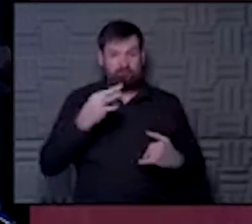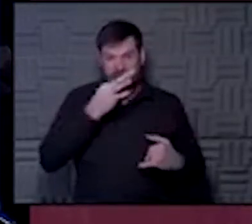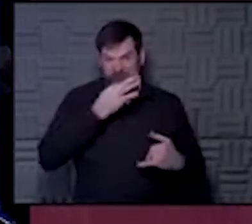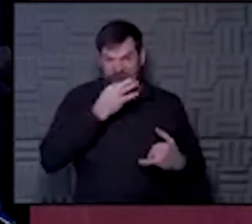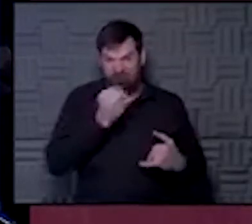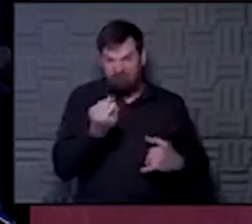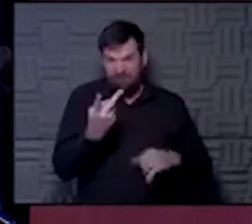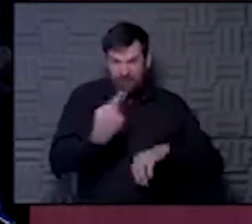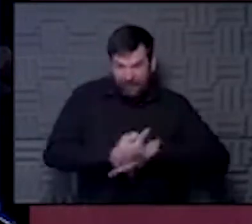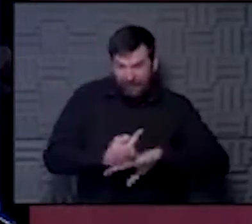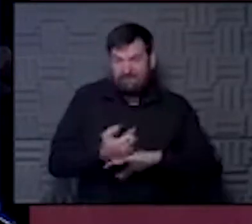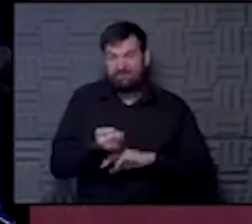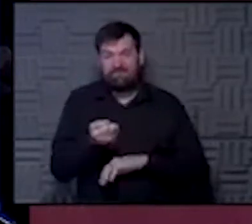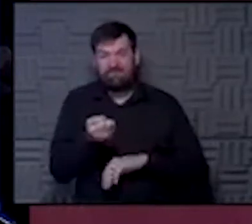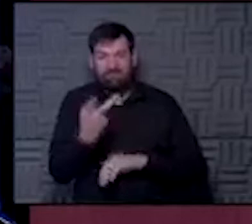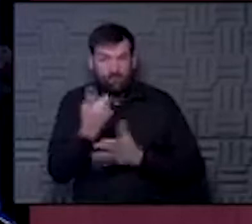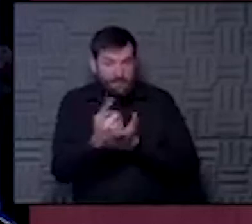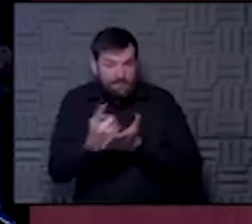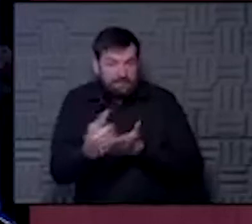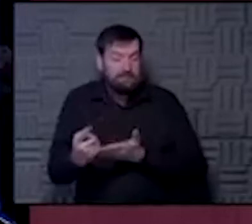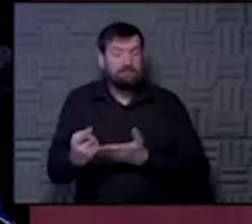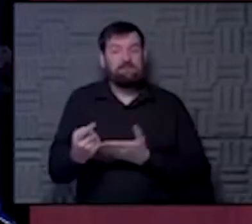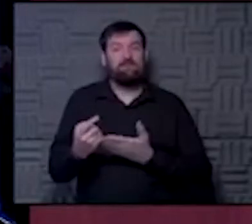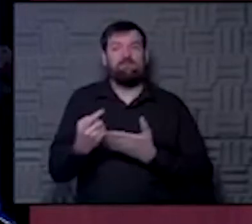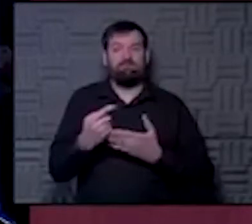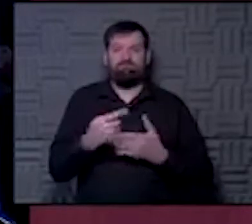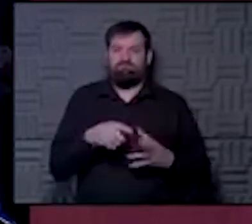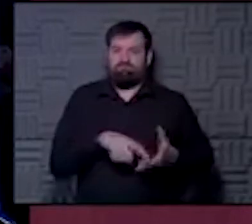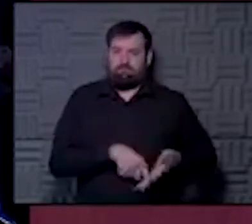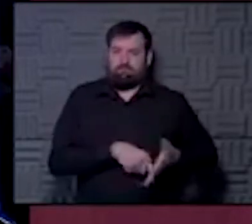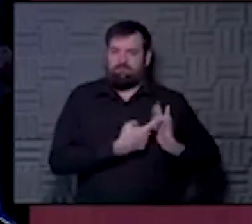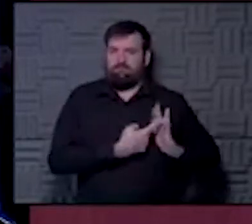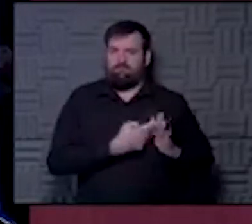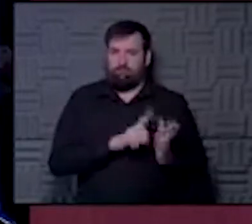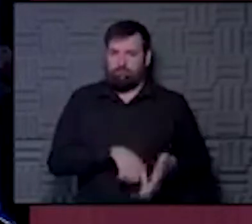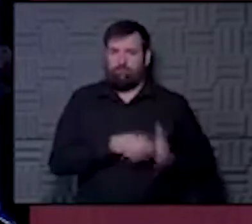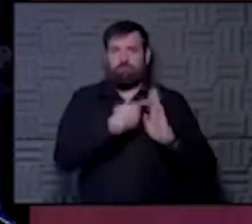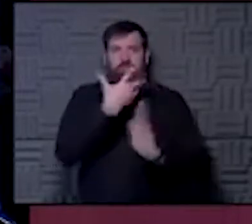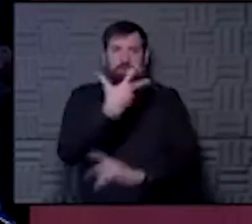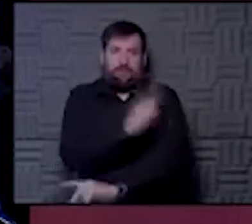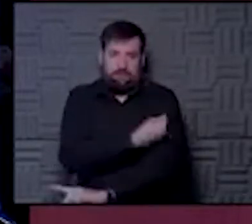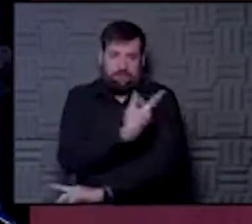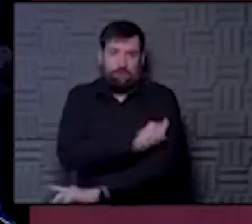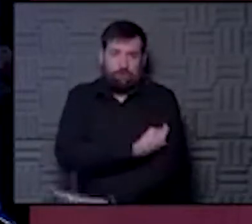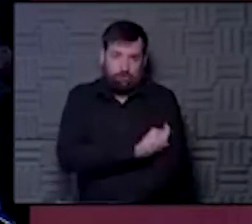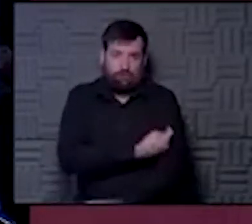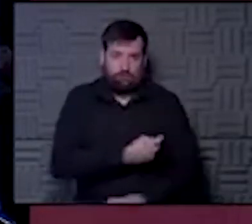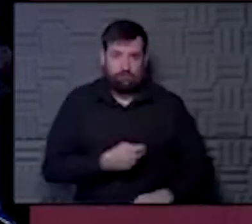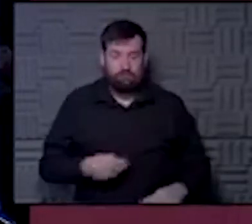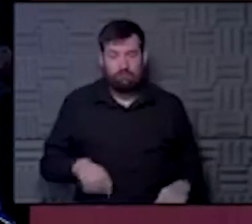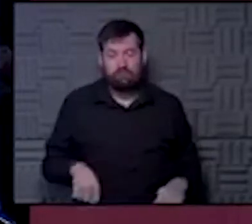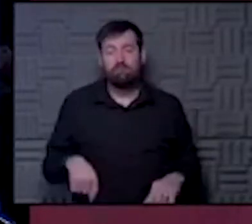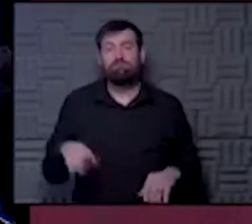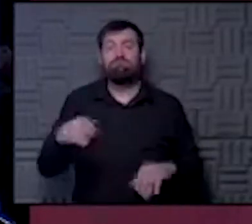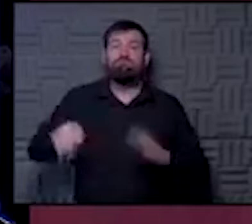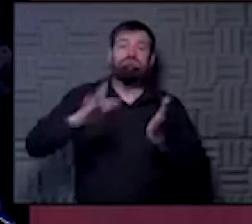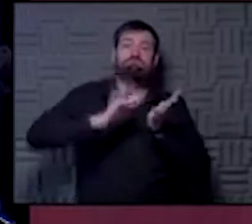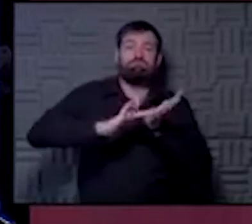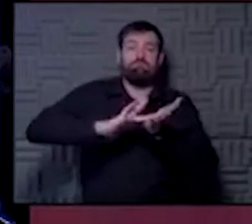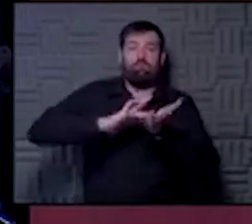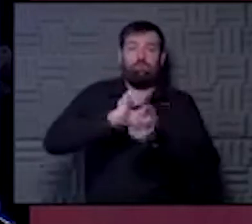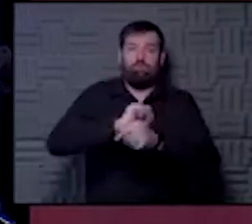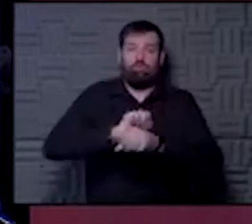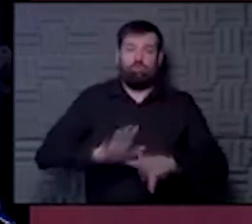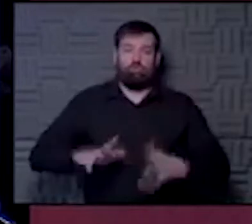couple weeks away from just the very early vaccination efforts starting among medical workers, healthcare workers. I